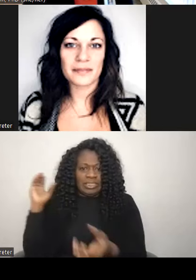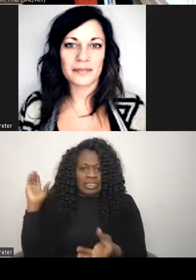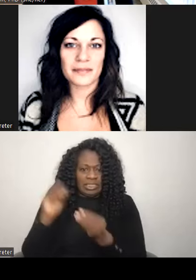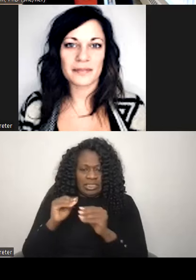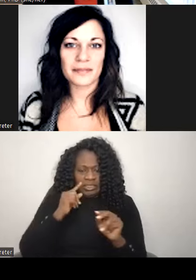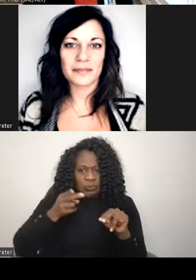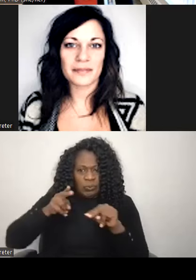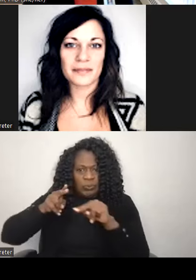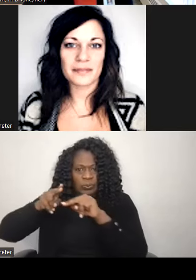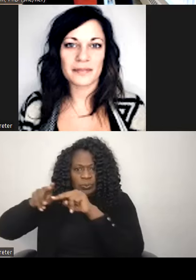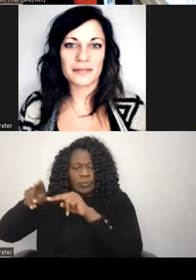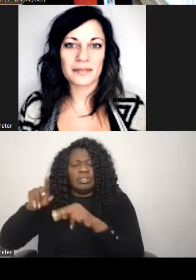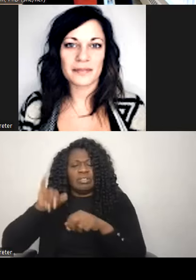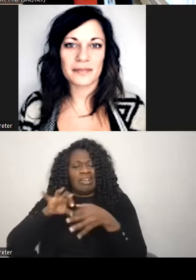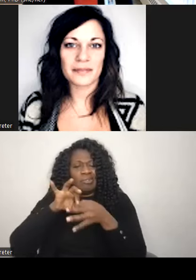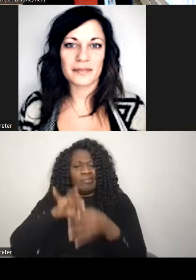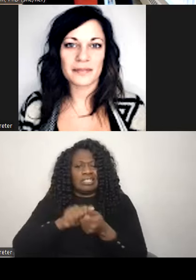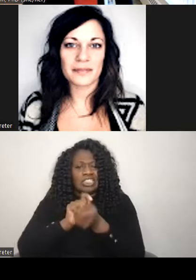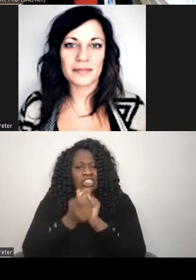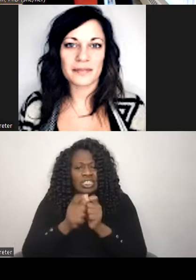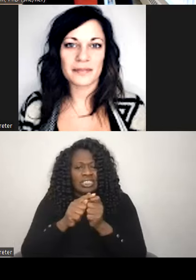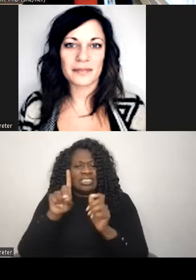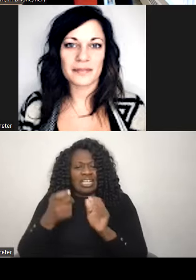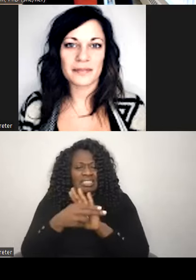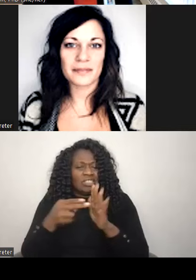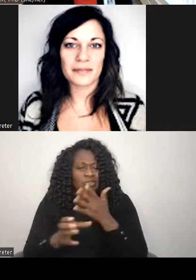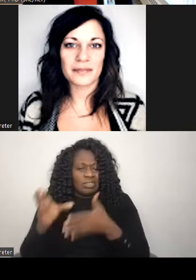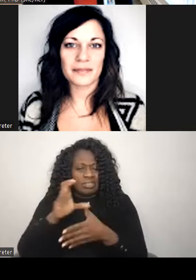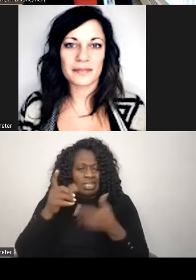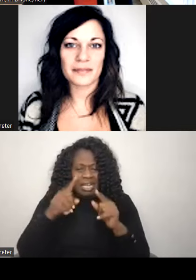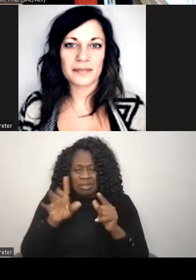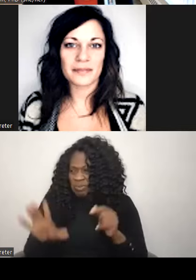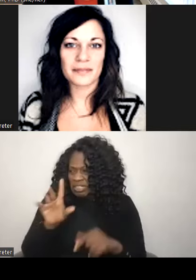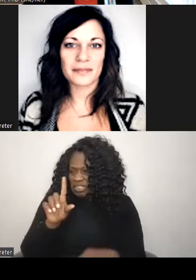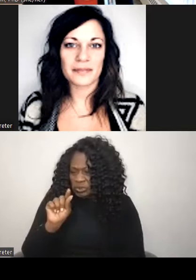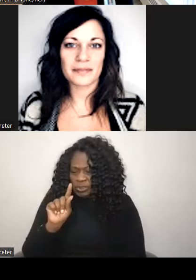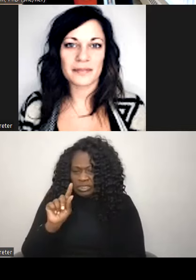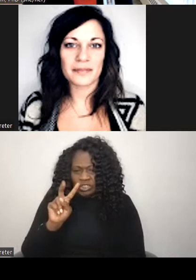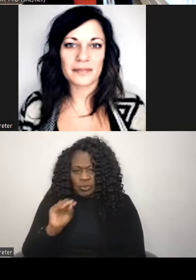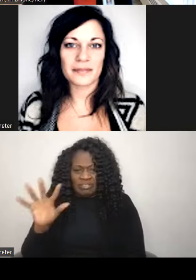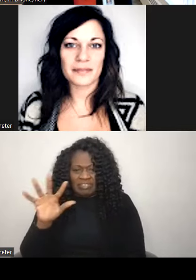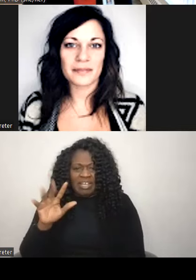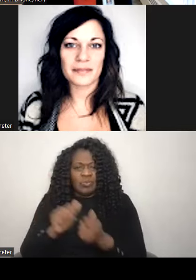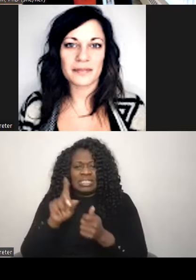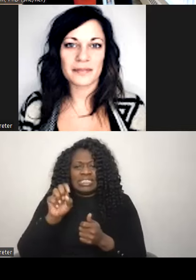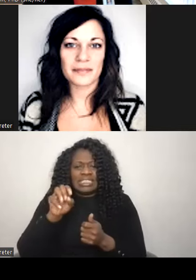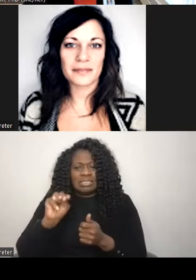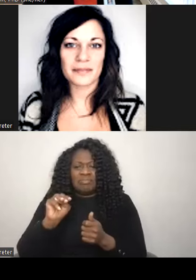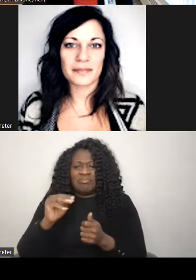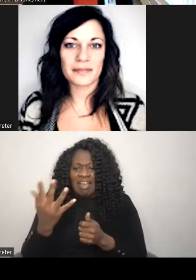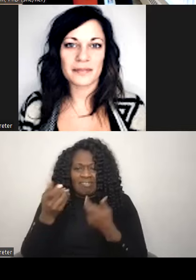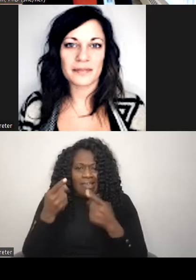this partly probably reflects changes in diagnostic criteria that happened right around 2005 with the DSM-5 that came